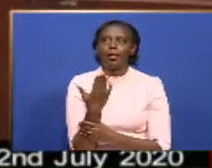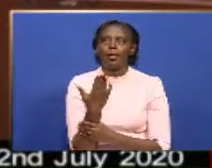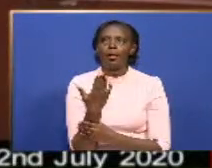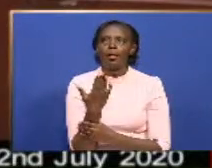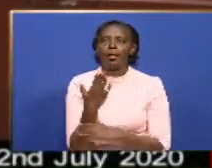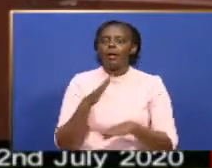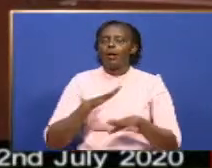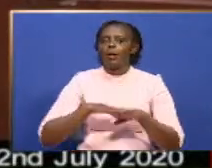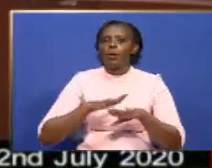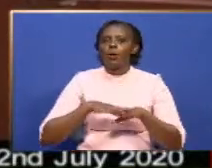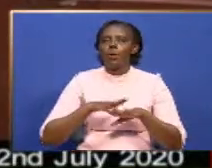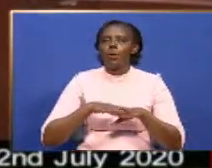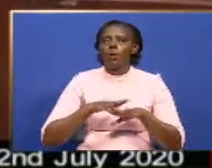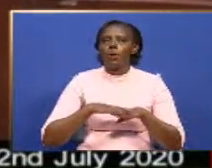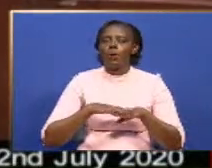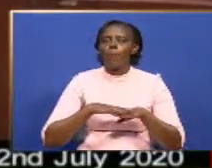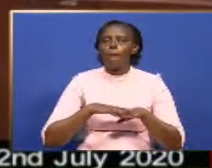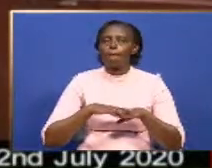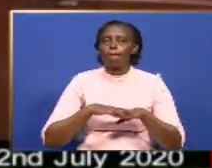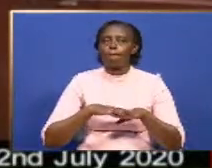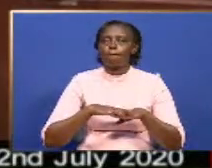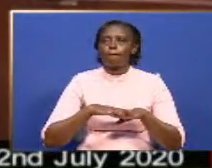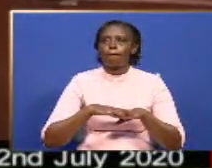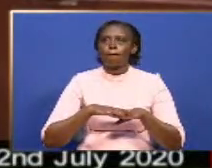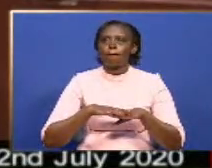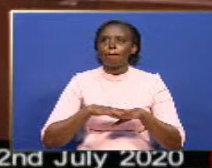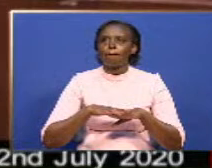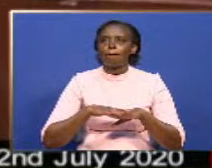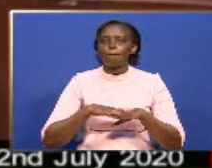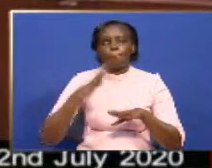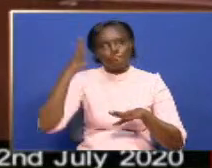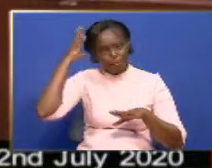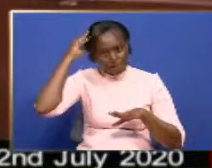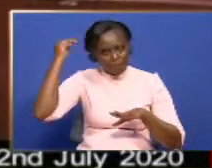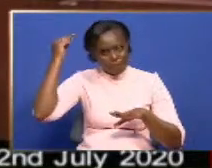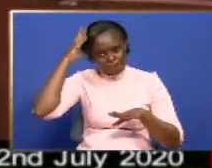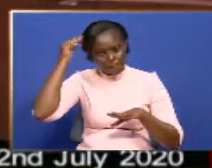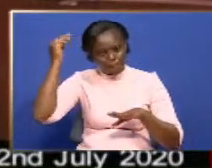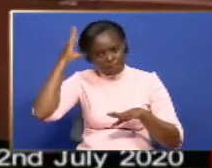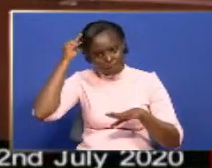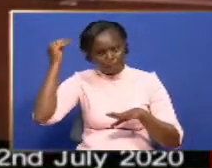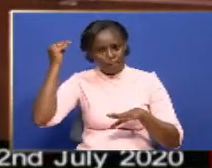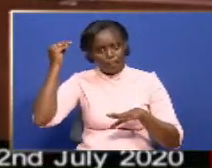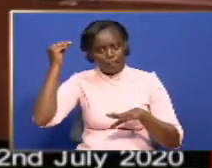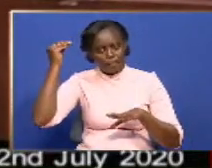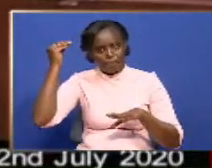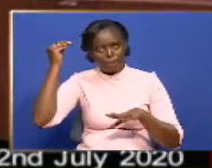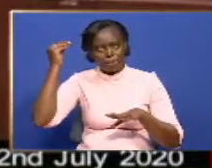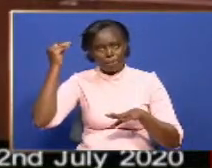on the eve of the Somali fall.